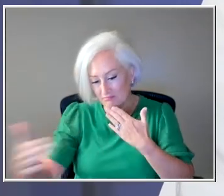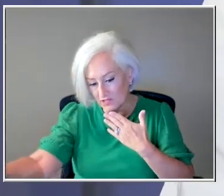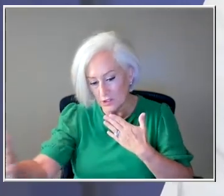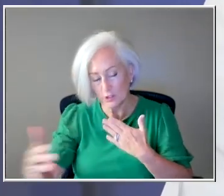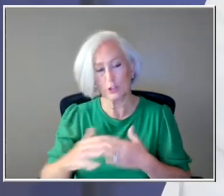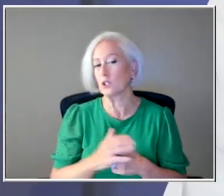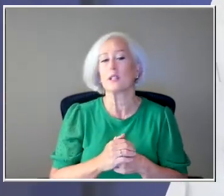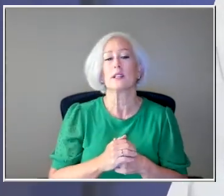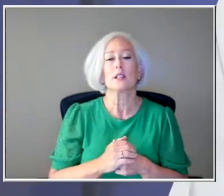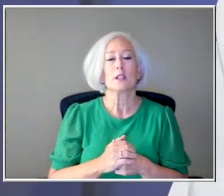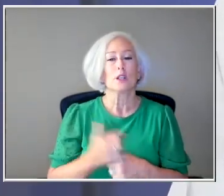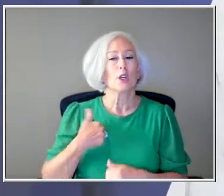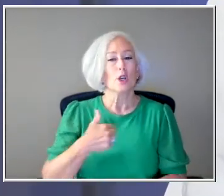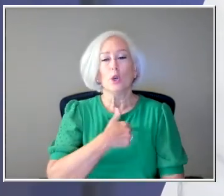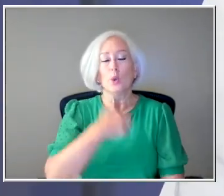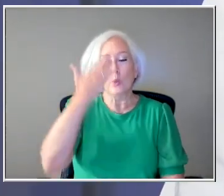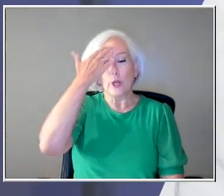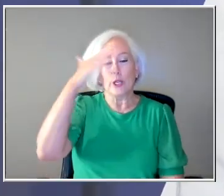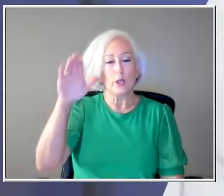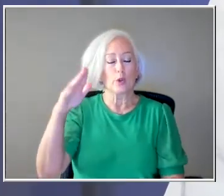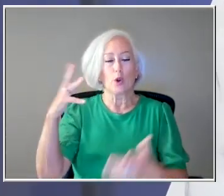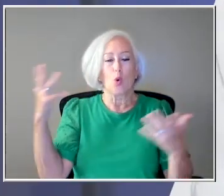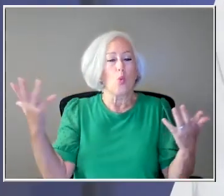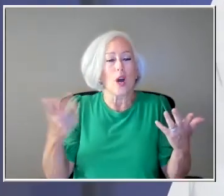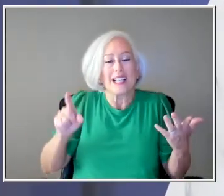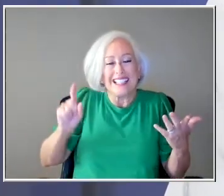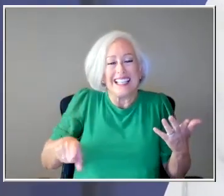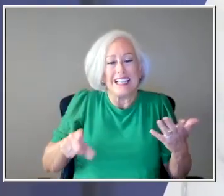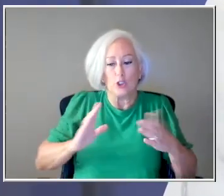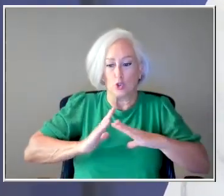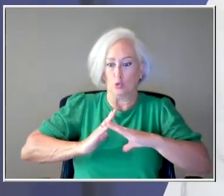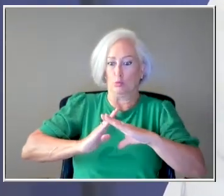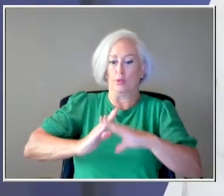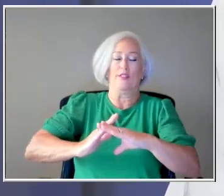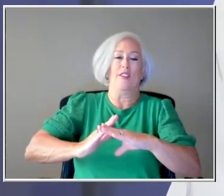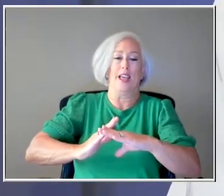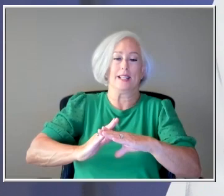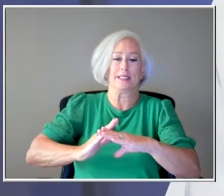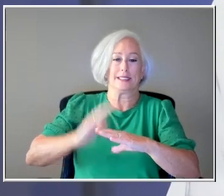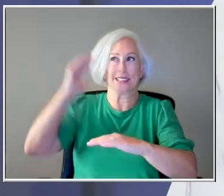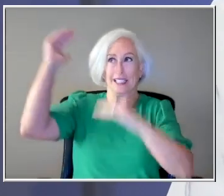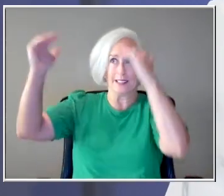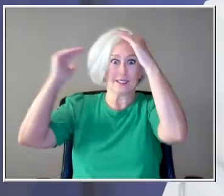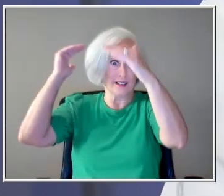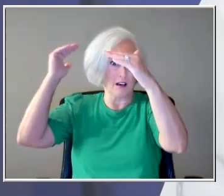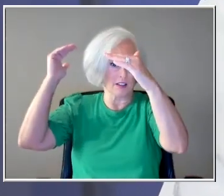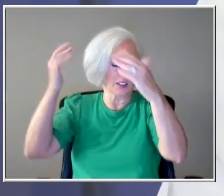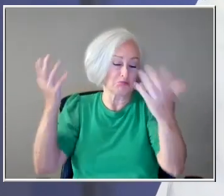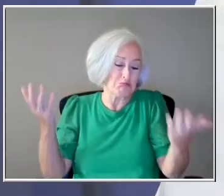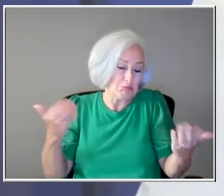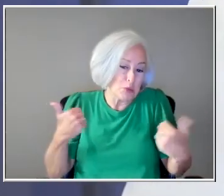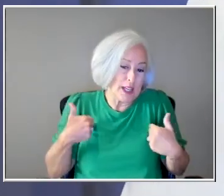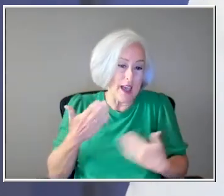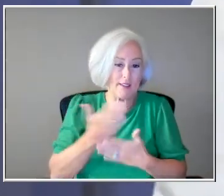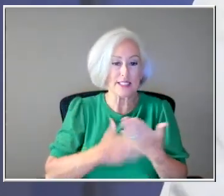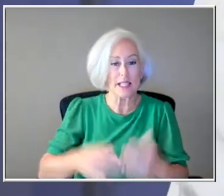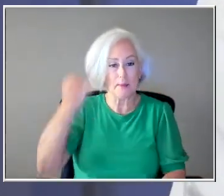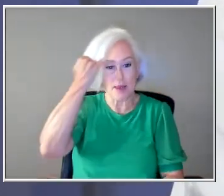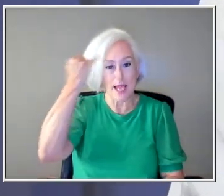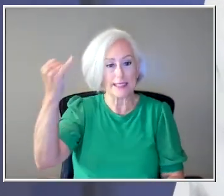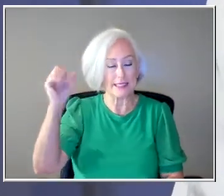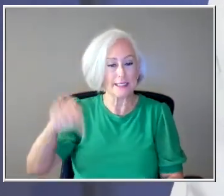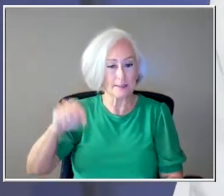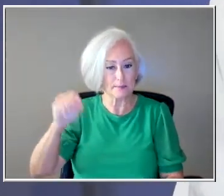We don't know what it takes to prevent disease in adults. We have good ideas that the